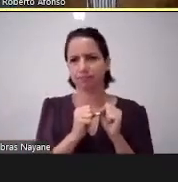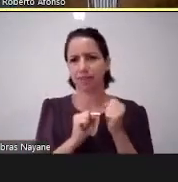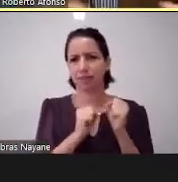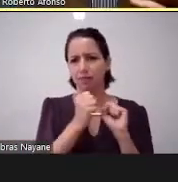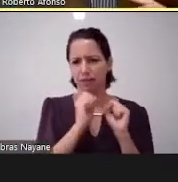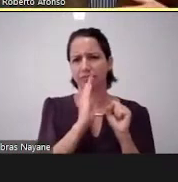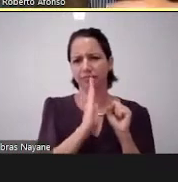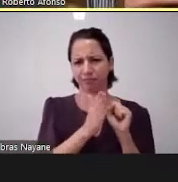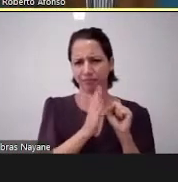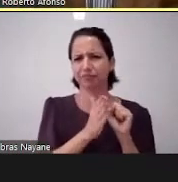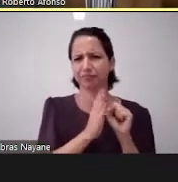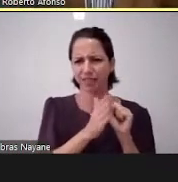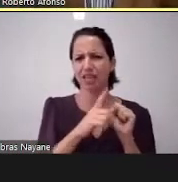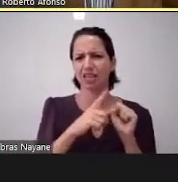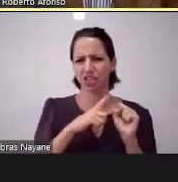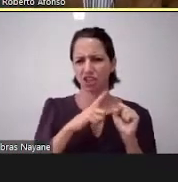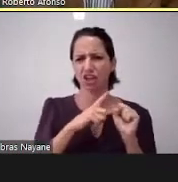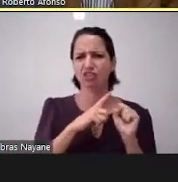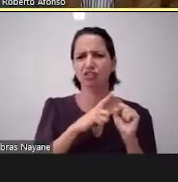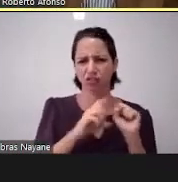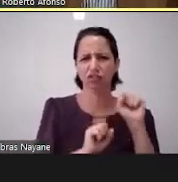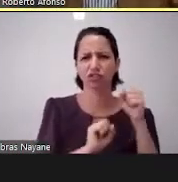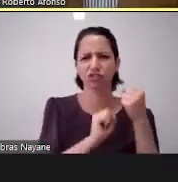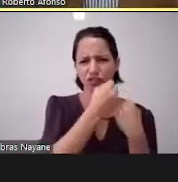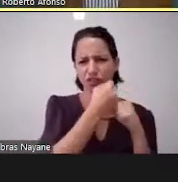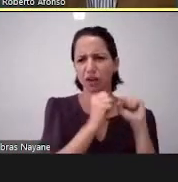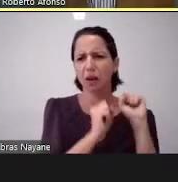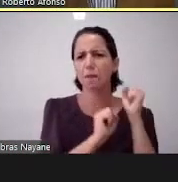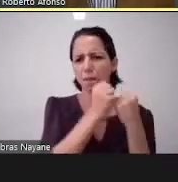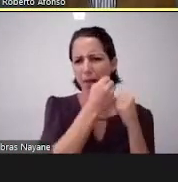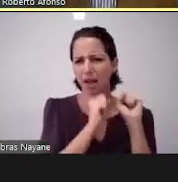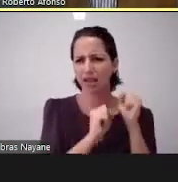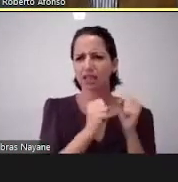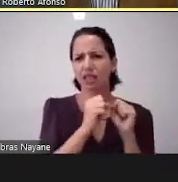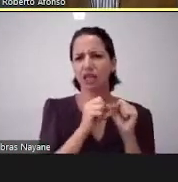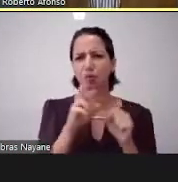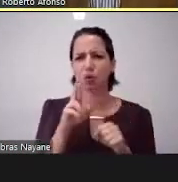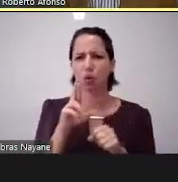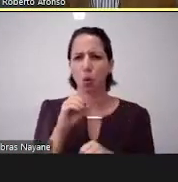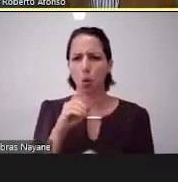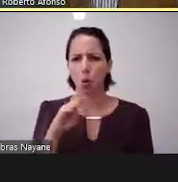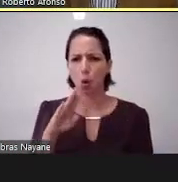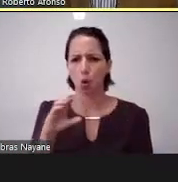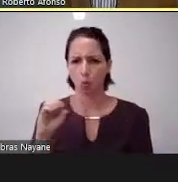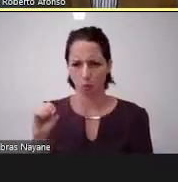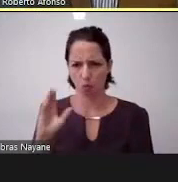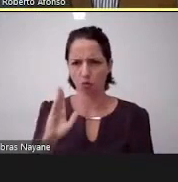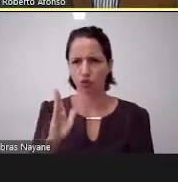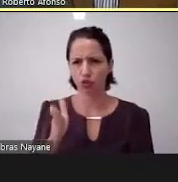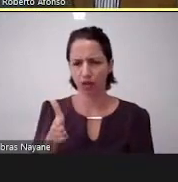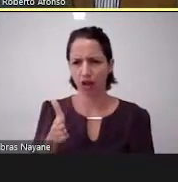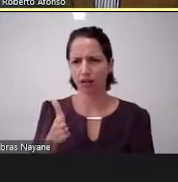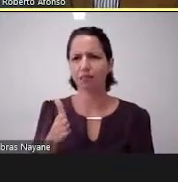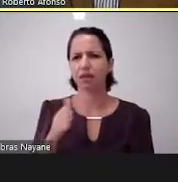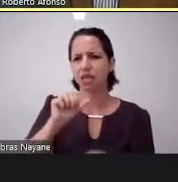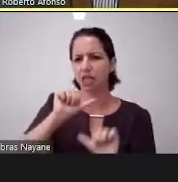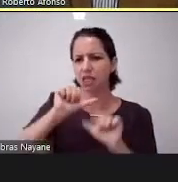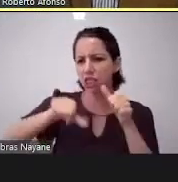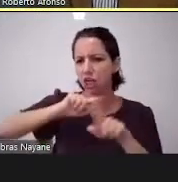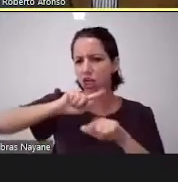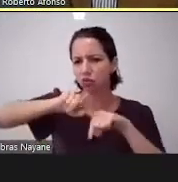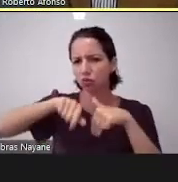plants that were already automated. It's what is being substituted is